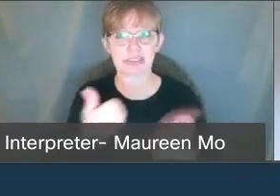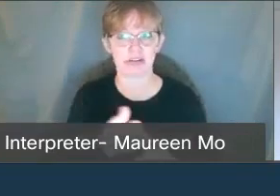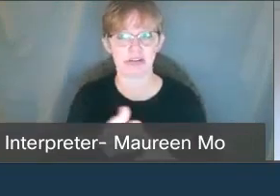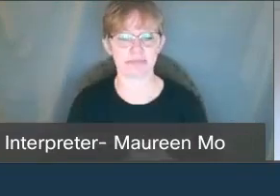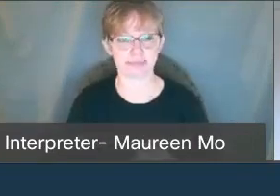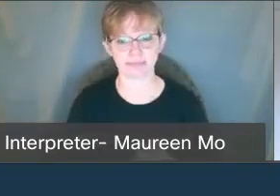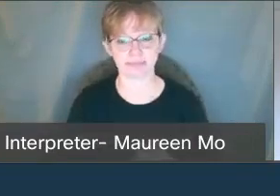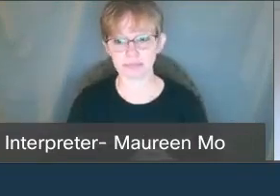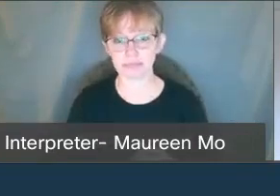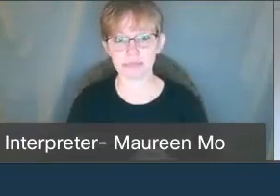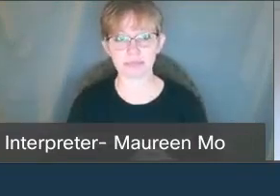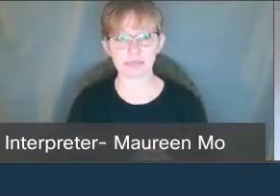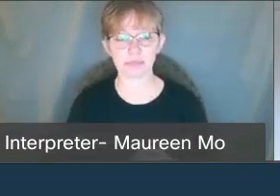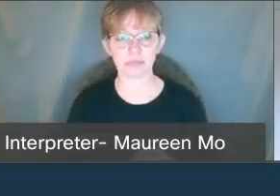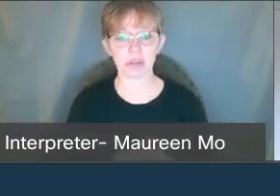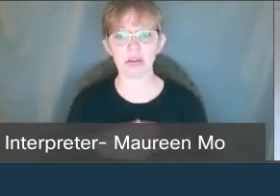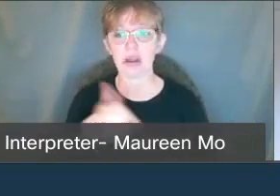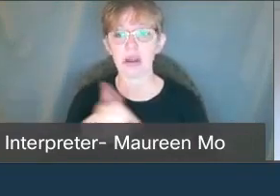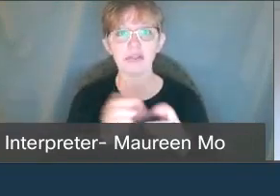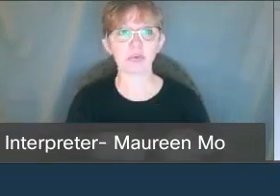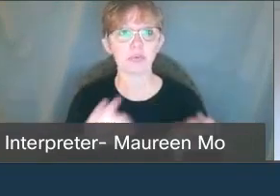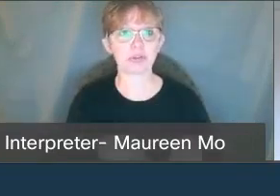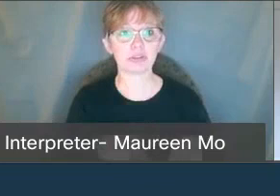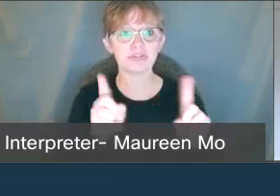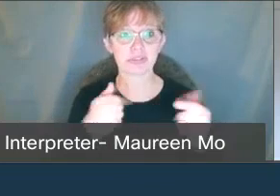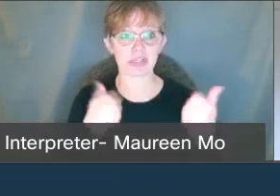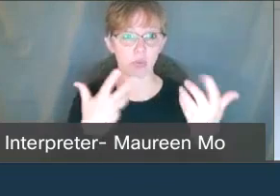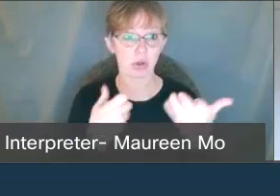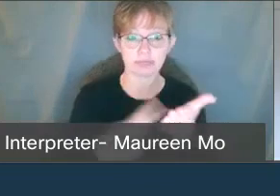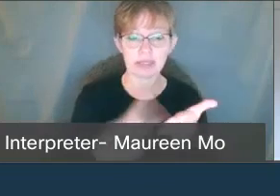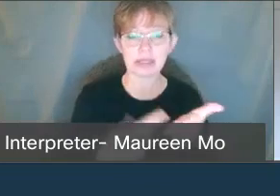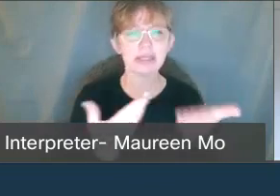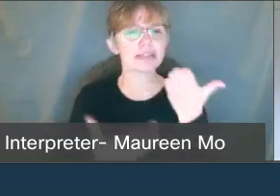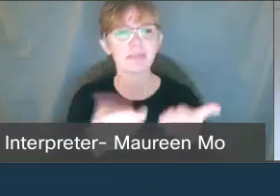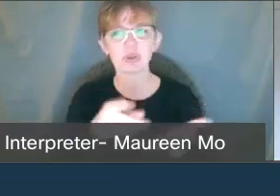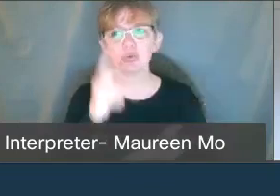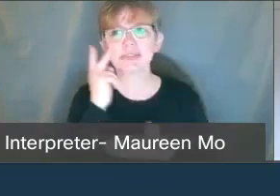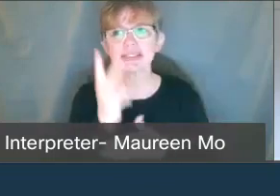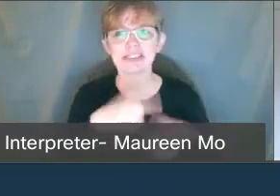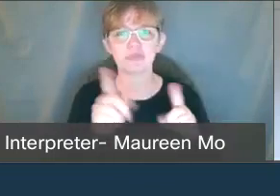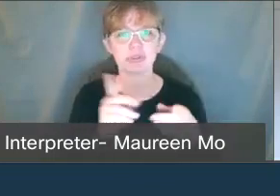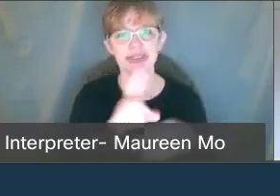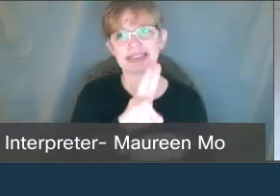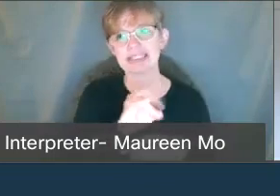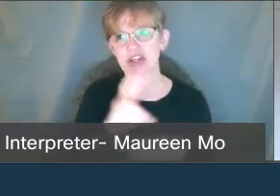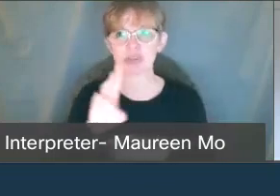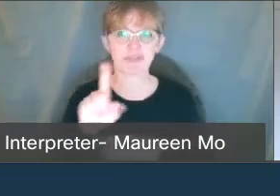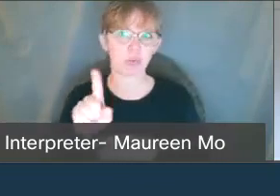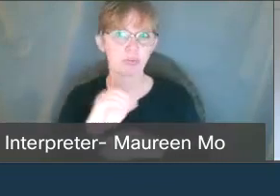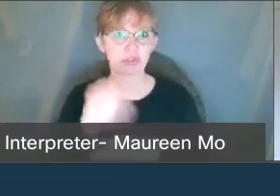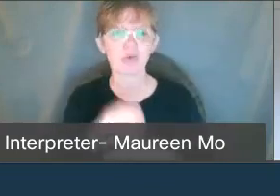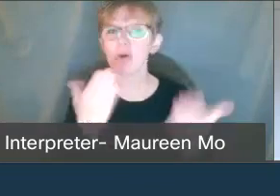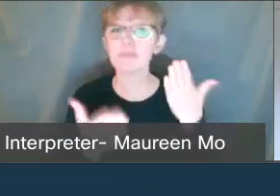Another important distinction that I want to make is that even if you find, say, a difference between 70 and 71%, or maybe there's a bigger difference, maybe